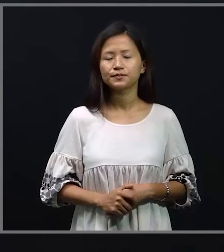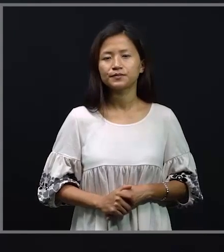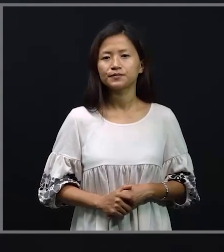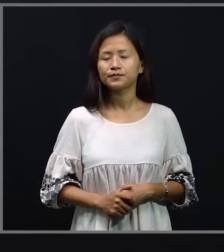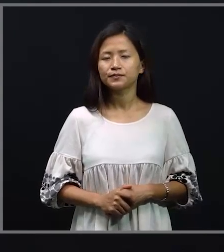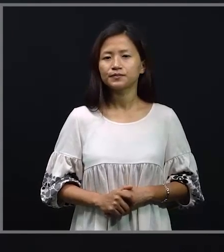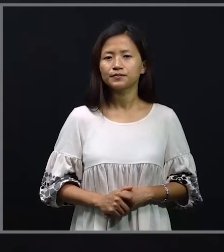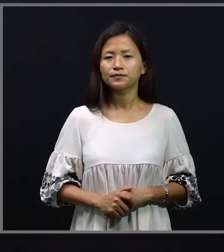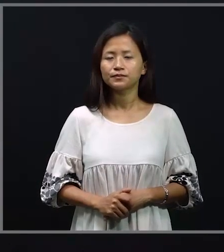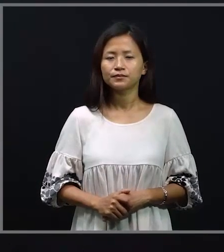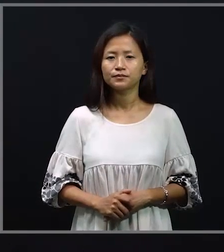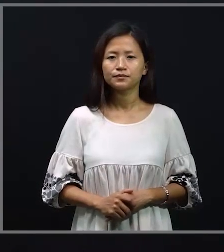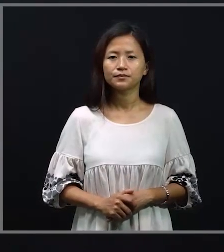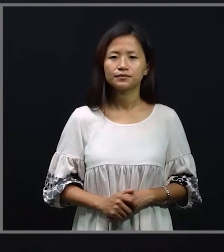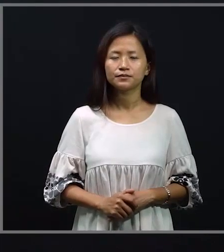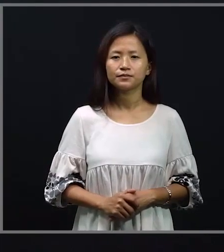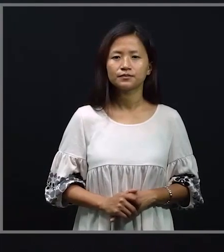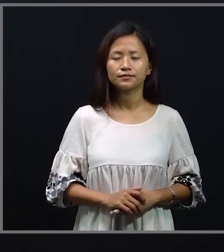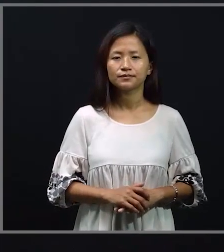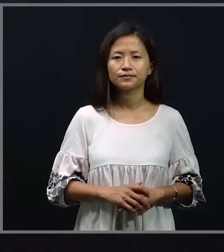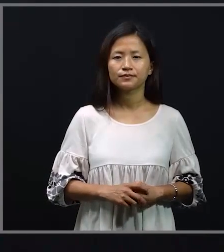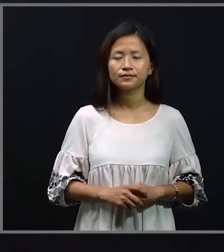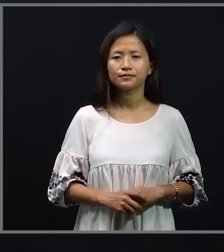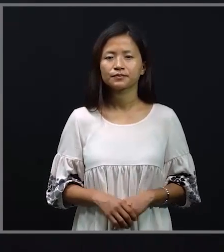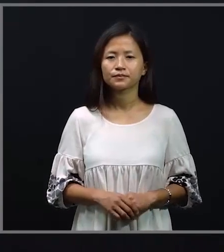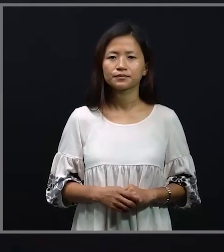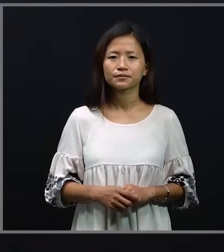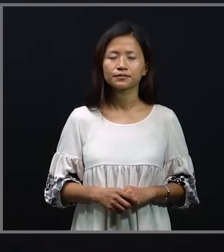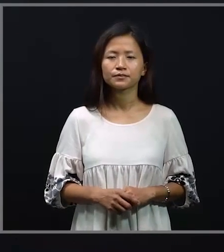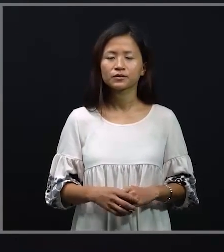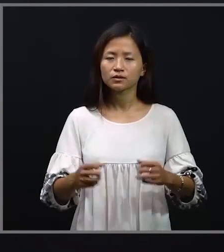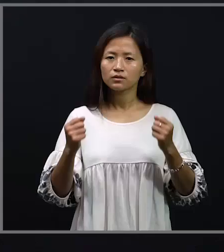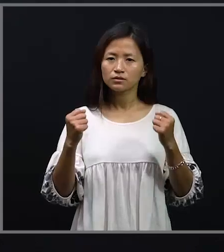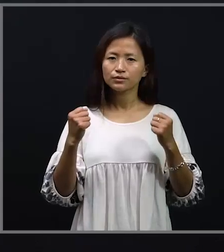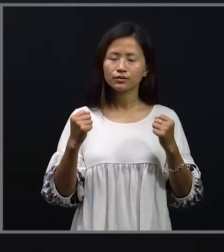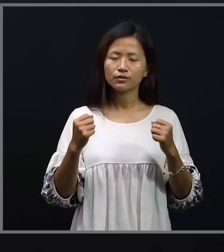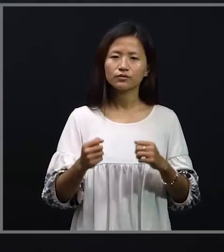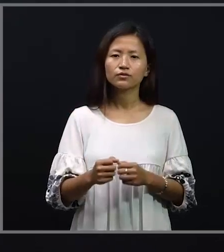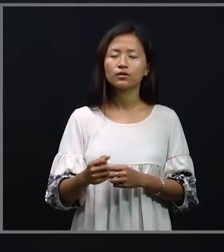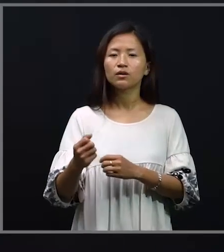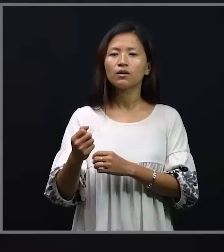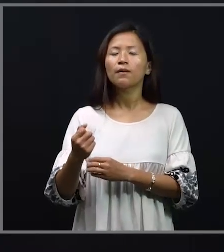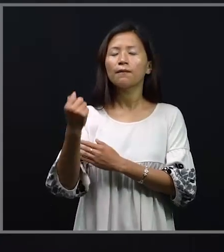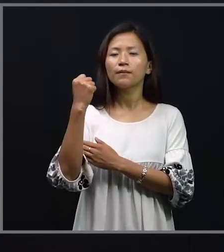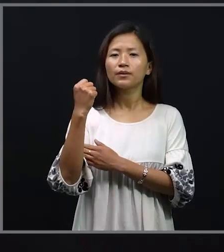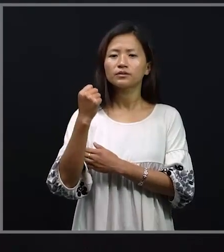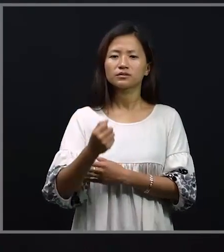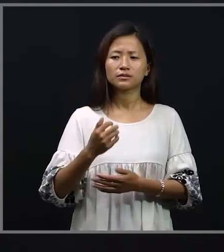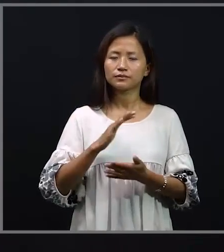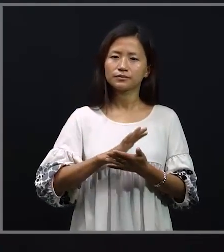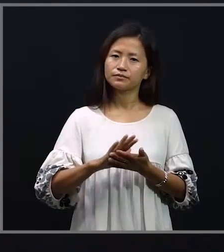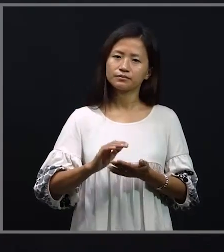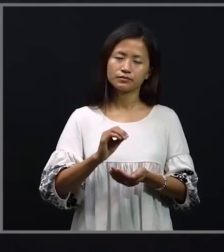Struggle for power. The struggle for power in politics cannot be denied. Okay, it